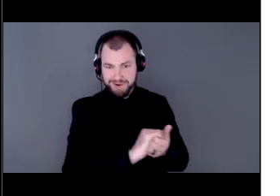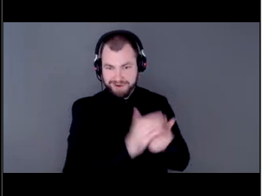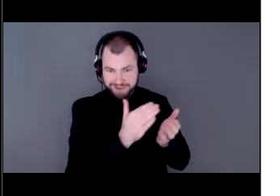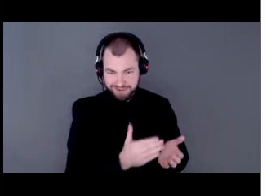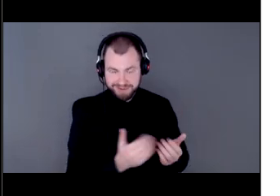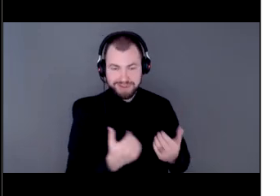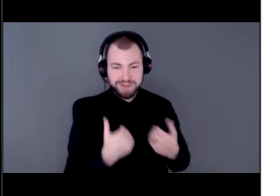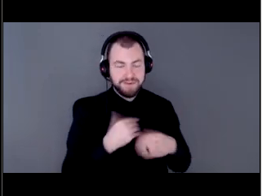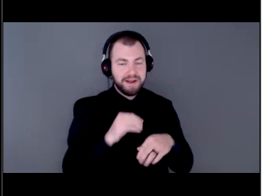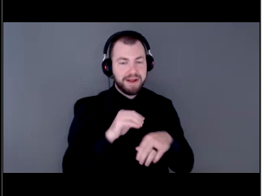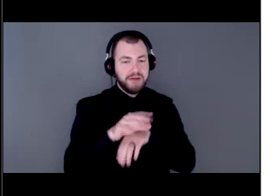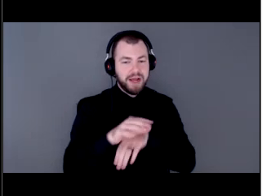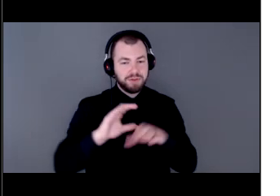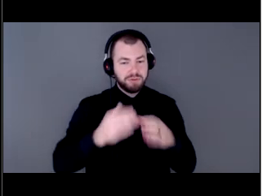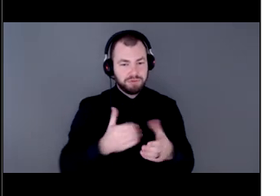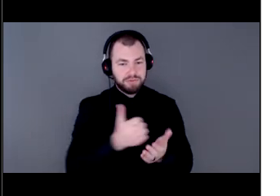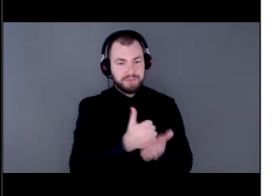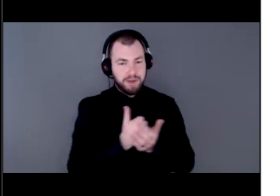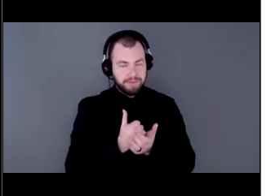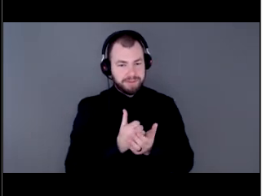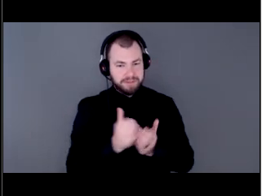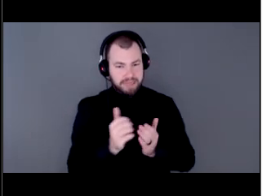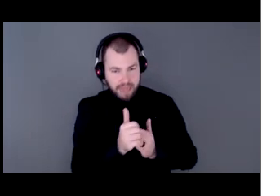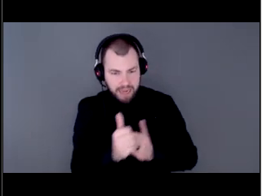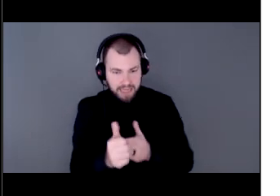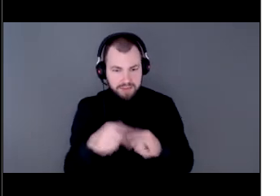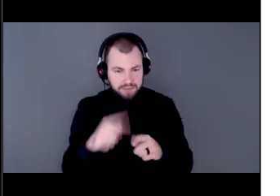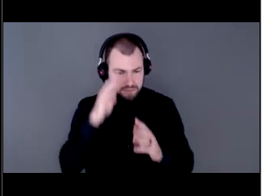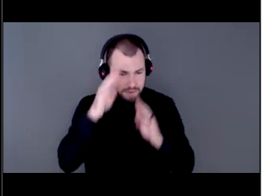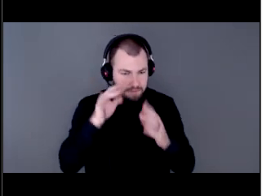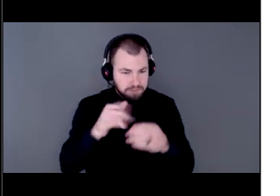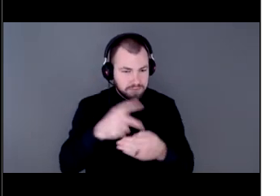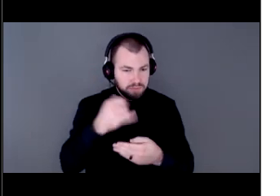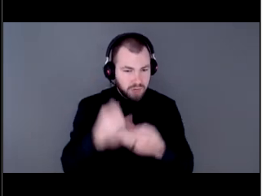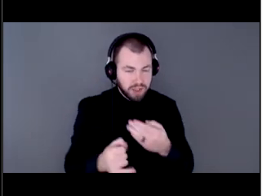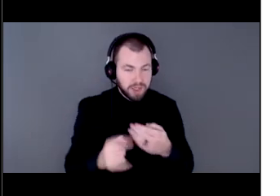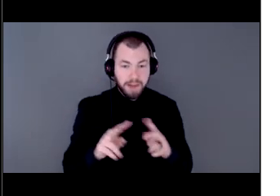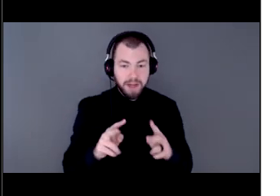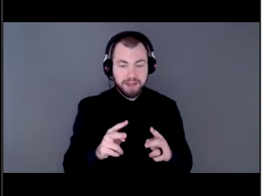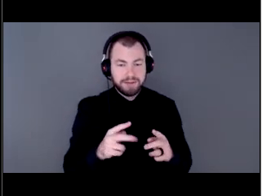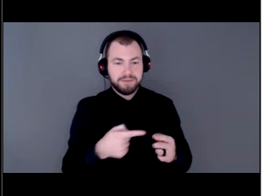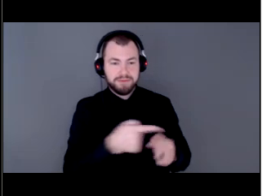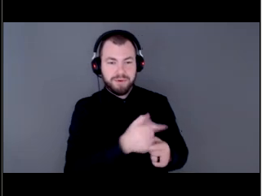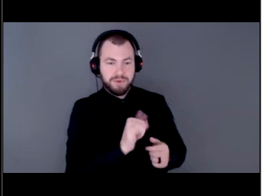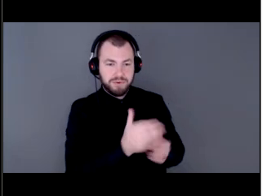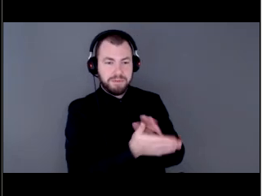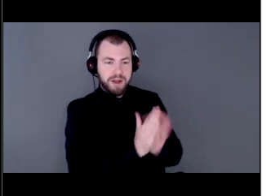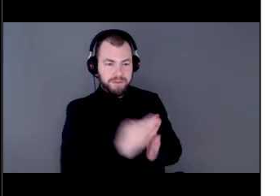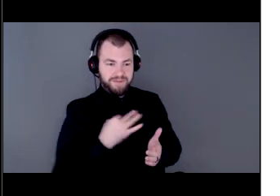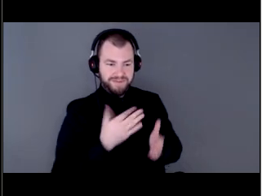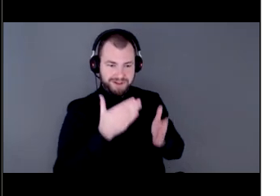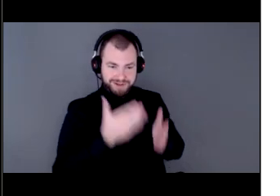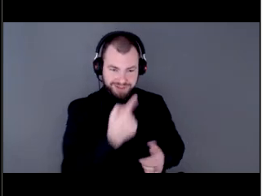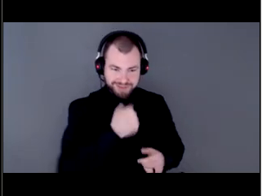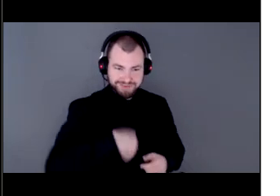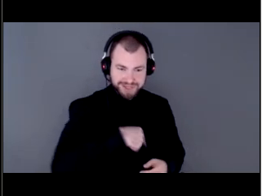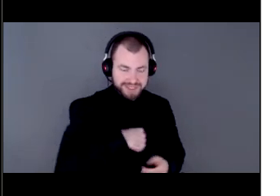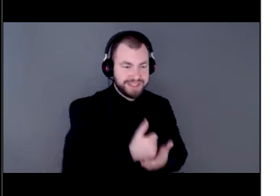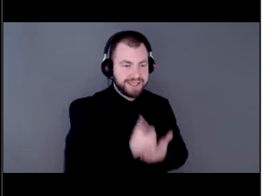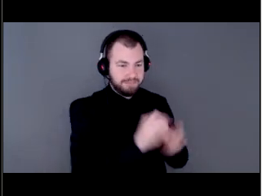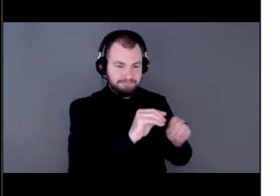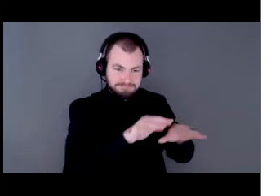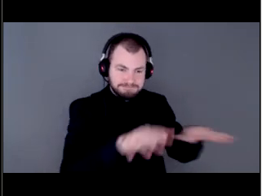us as we come up with these projects, but they also are at the two-way street. They become our volunteers, they help share messages, they become